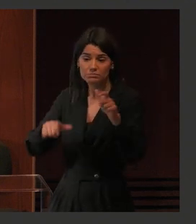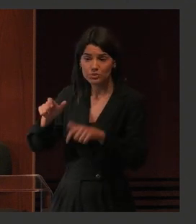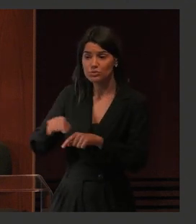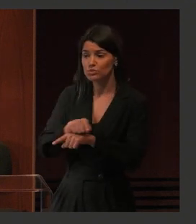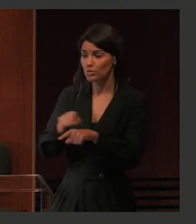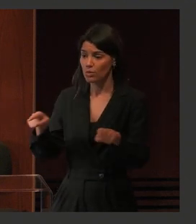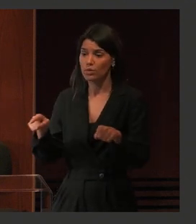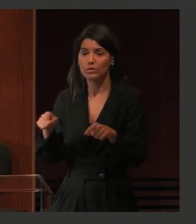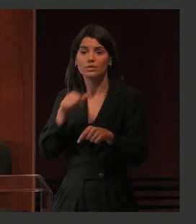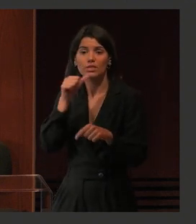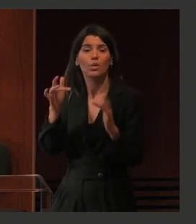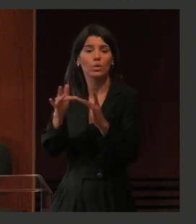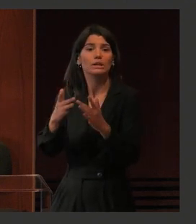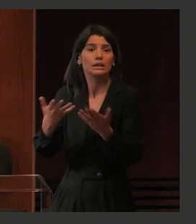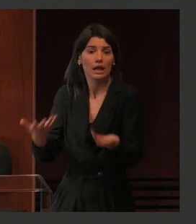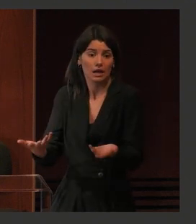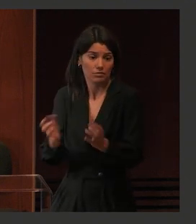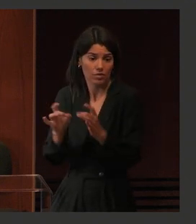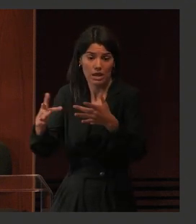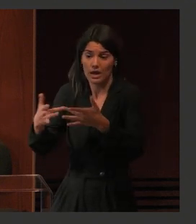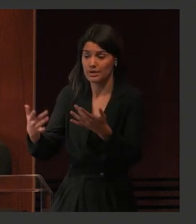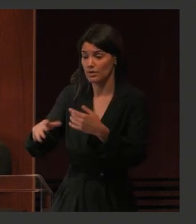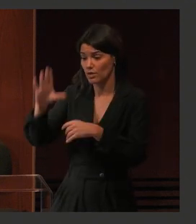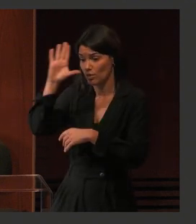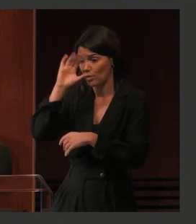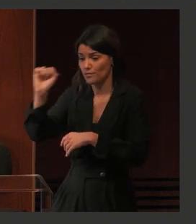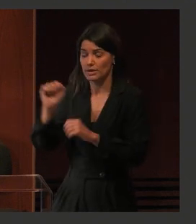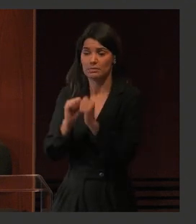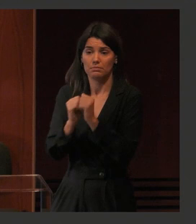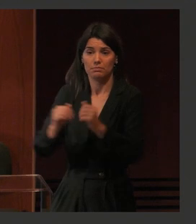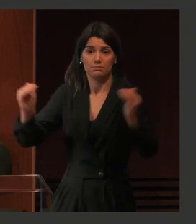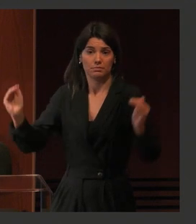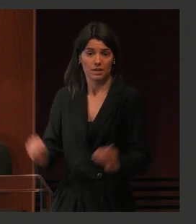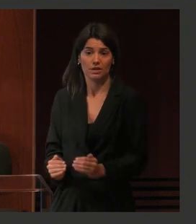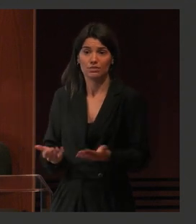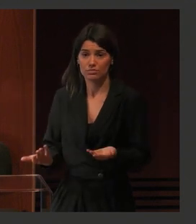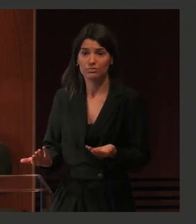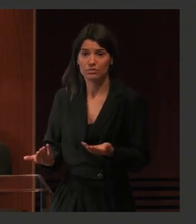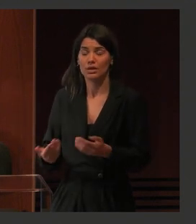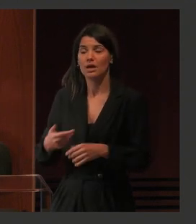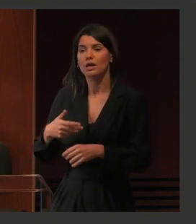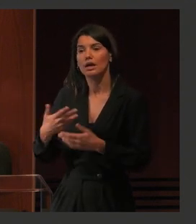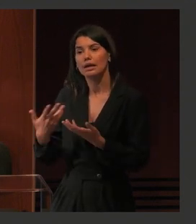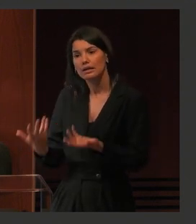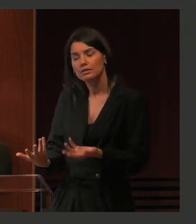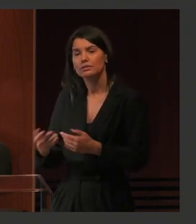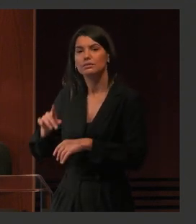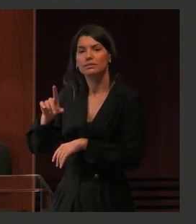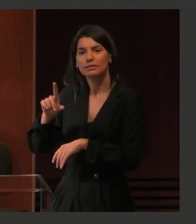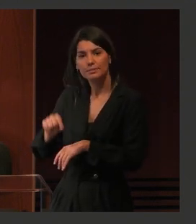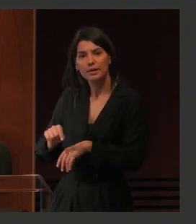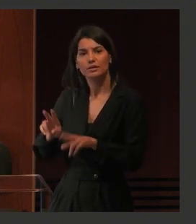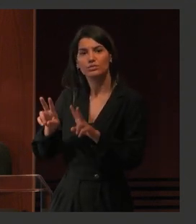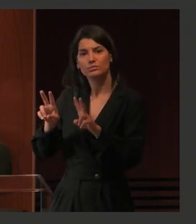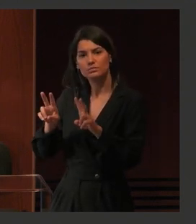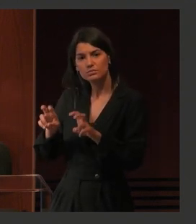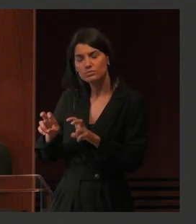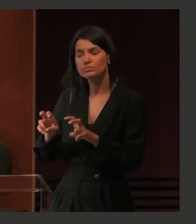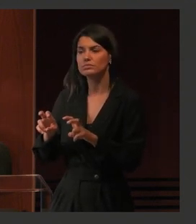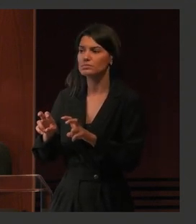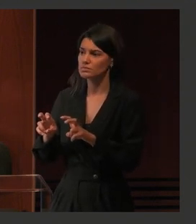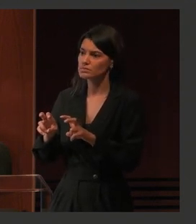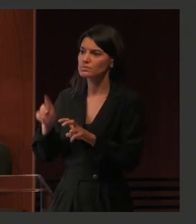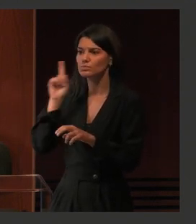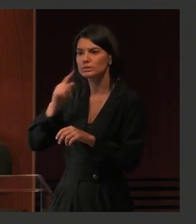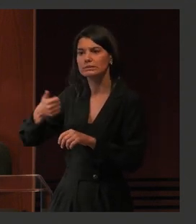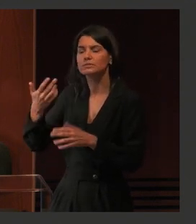anymore. Another thing is that mental and physical health becomes an issue more and more, and we have to